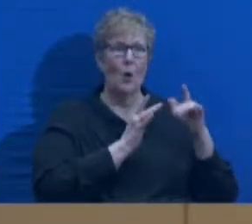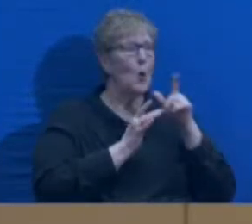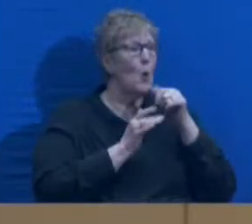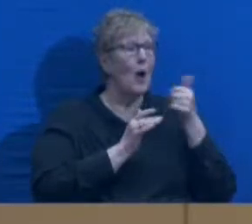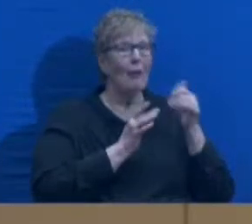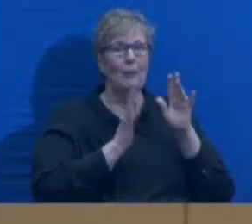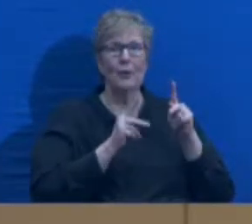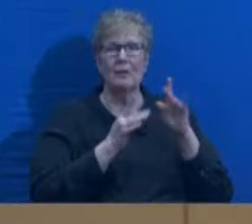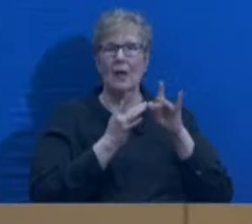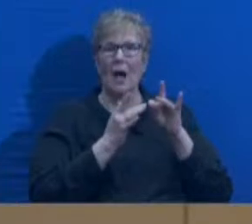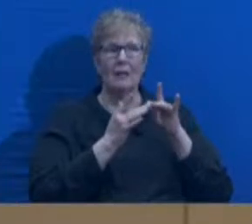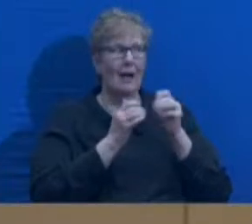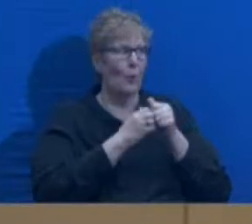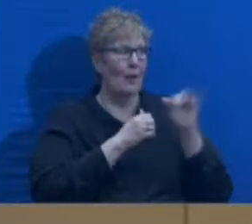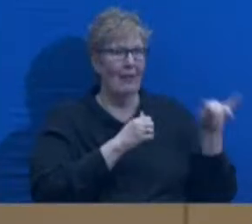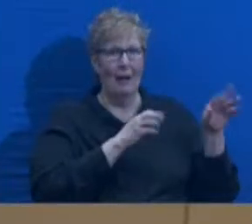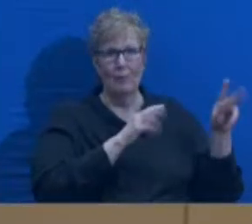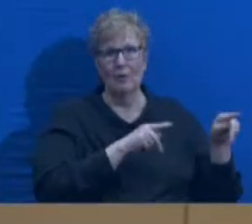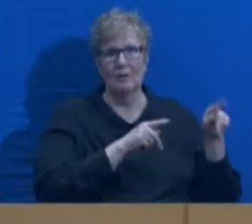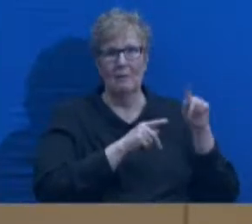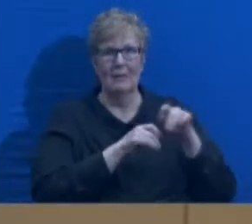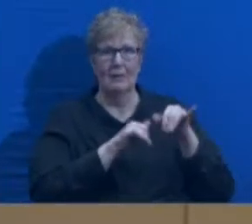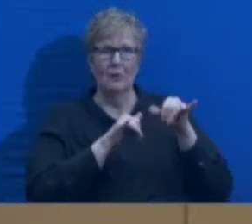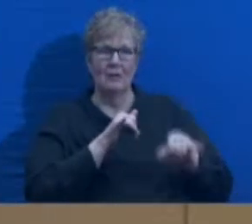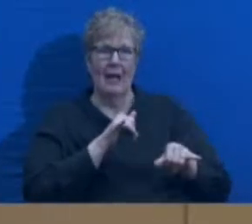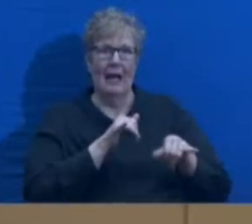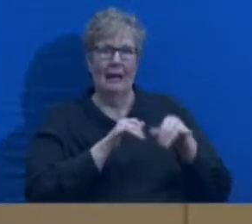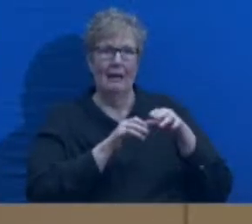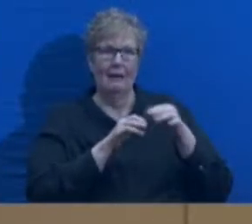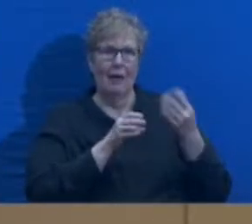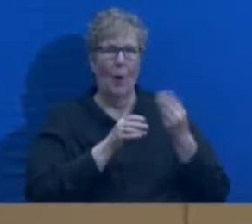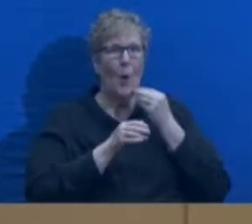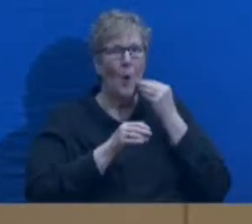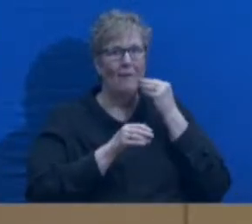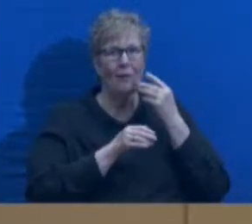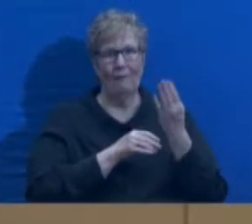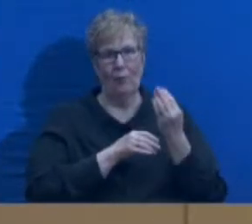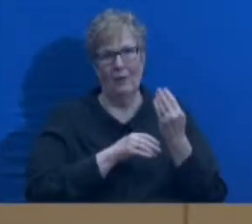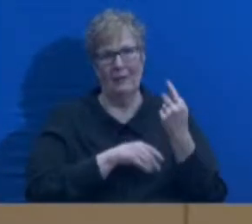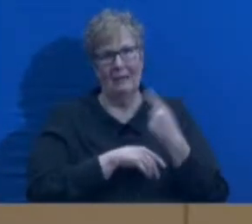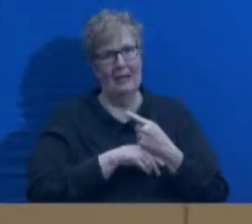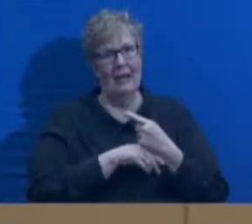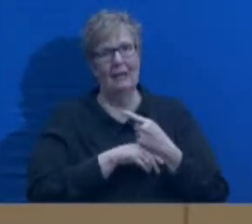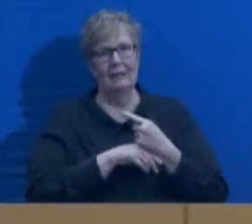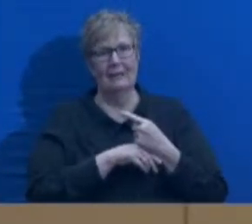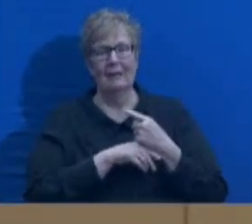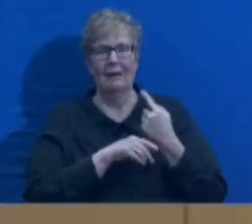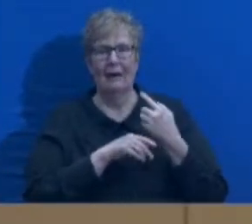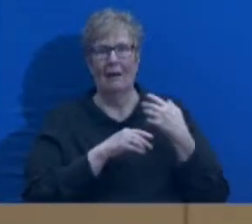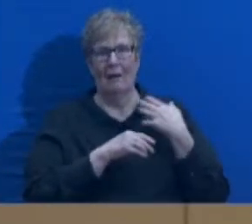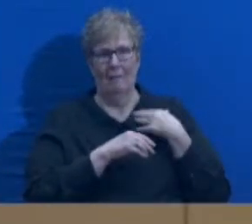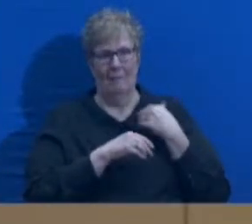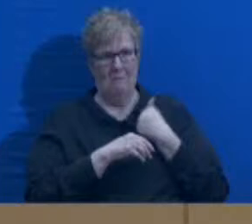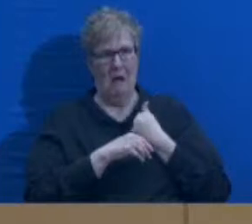will be quarantined for 14 days here in Mecklenburg County under order of the county health director,